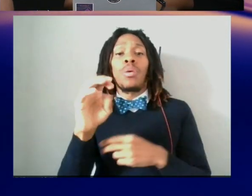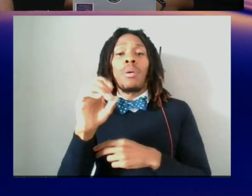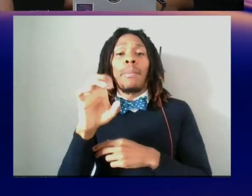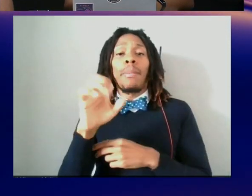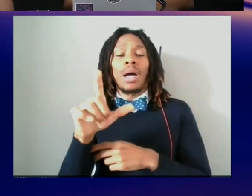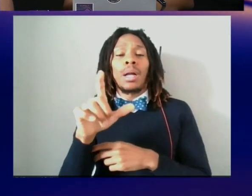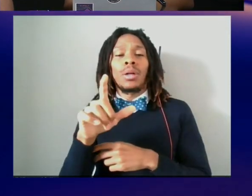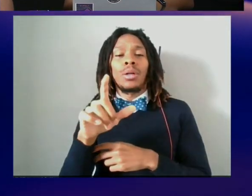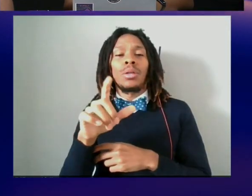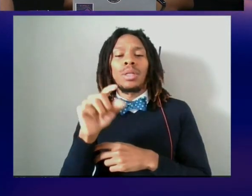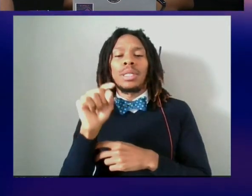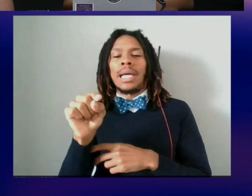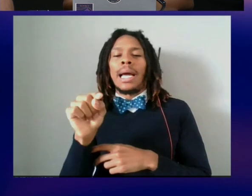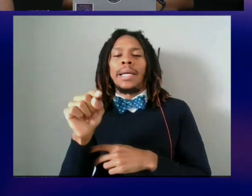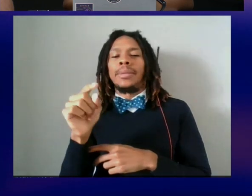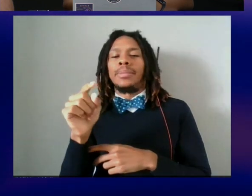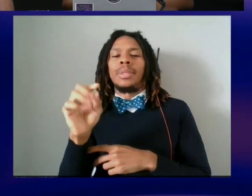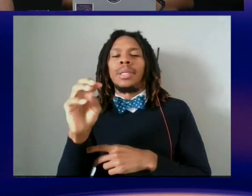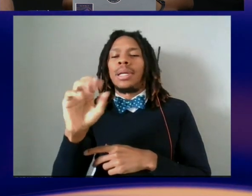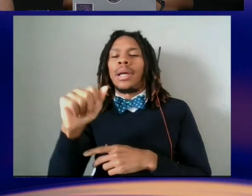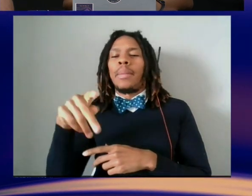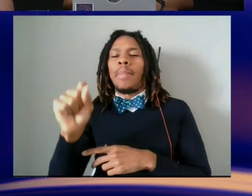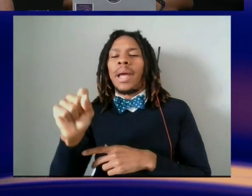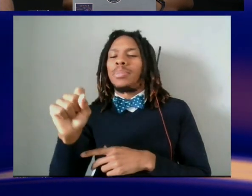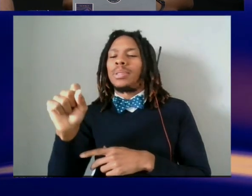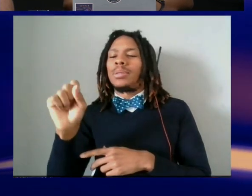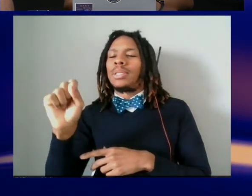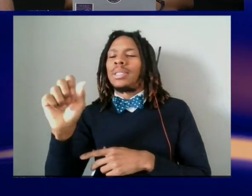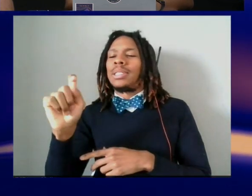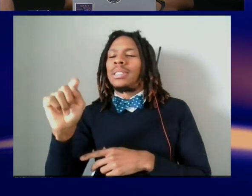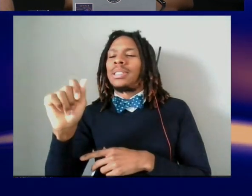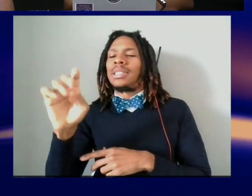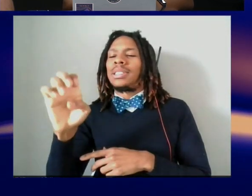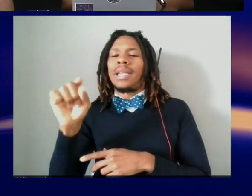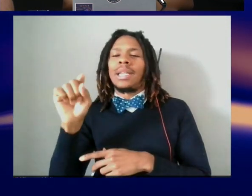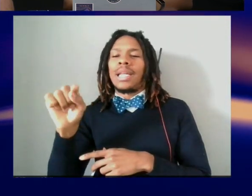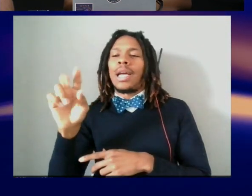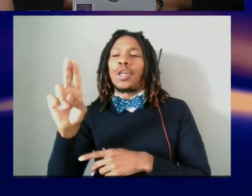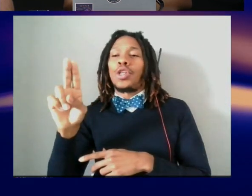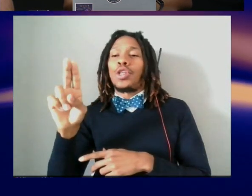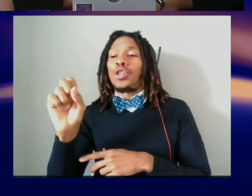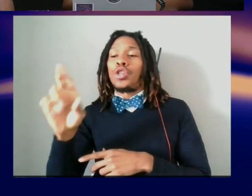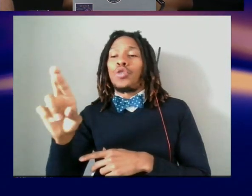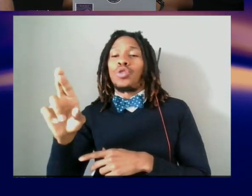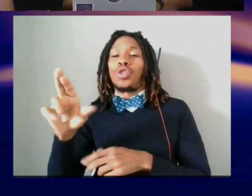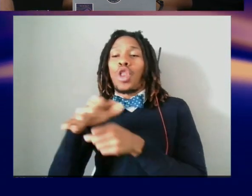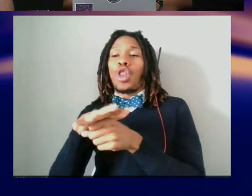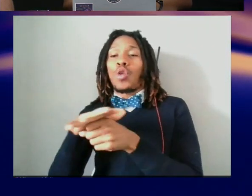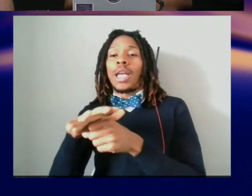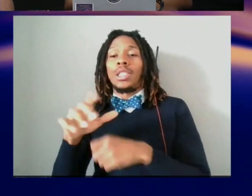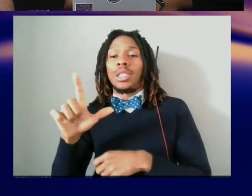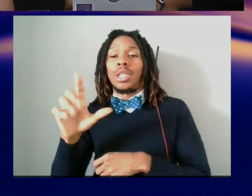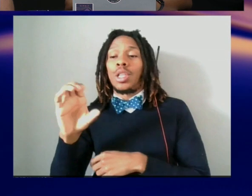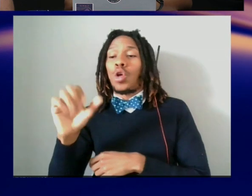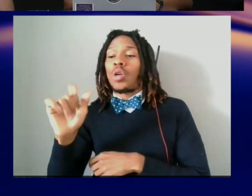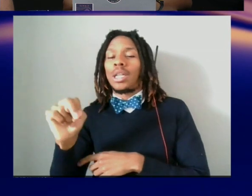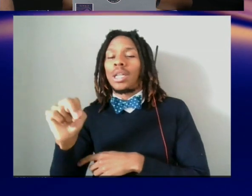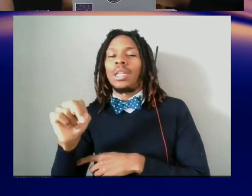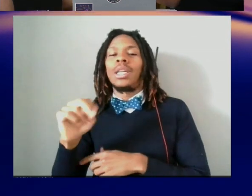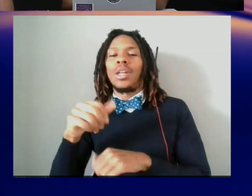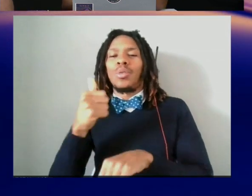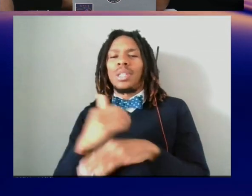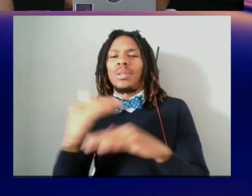dot map state dot user location. And we'll set it equal to those